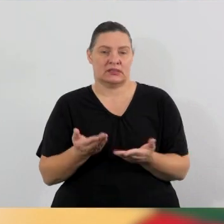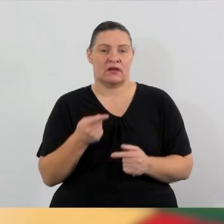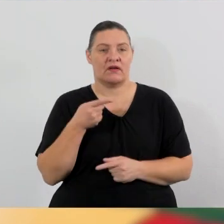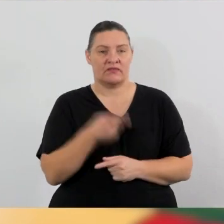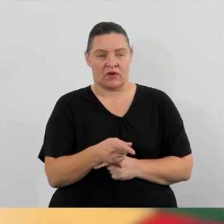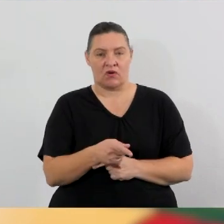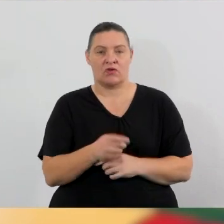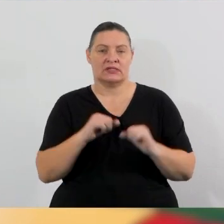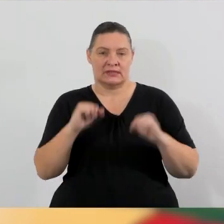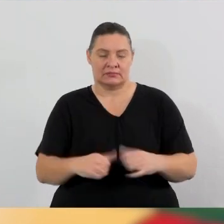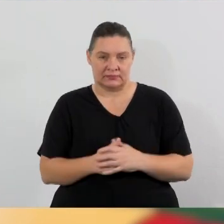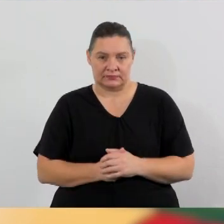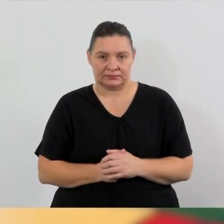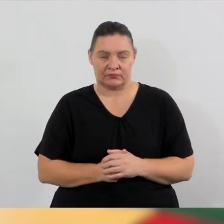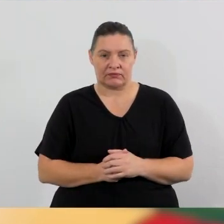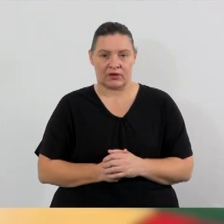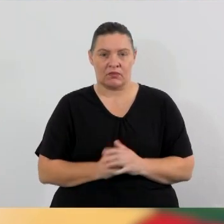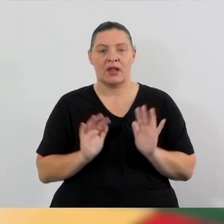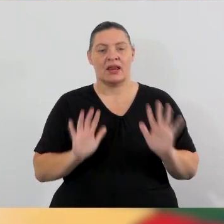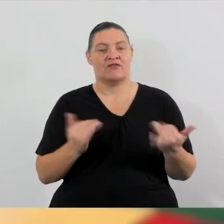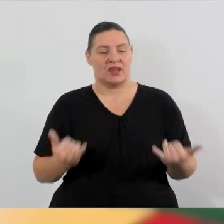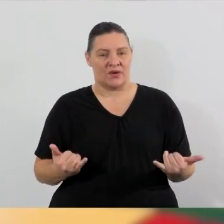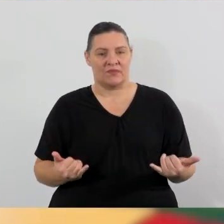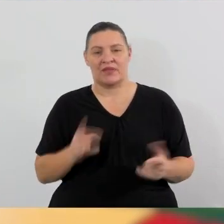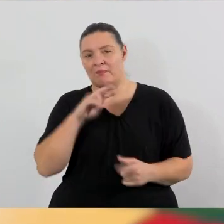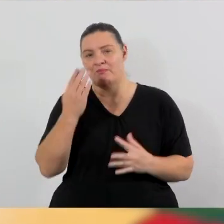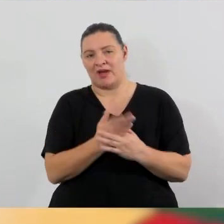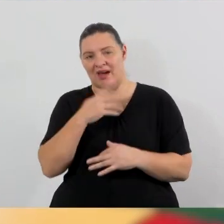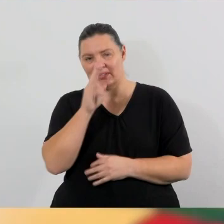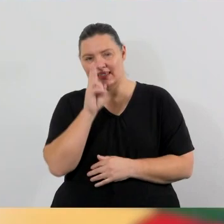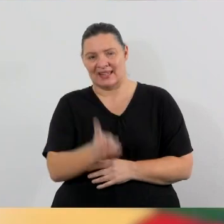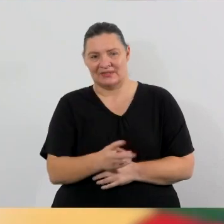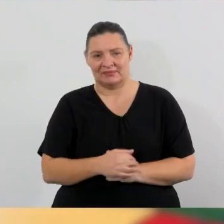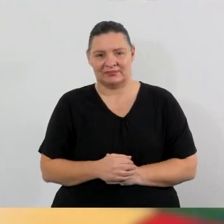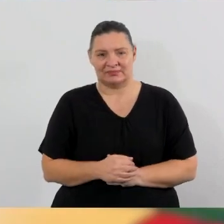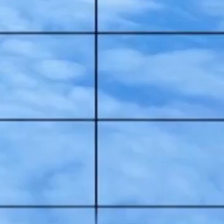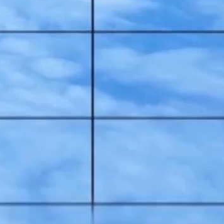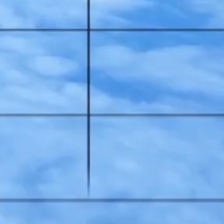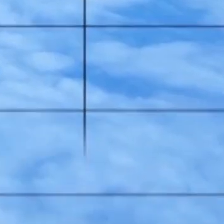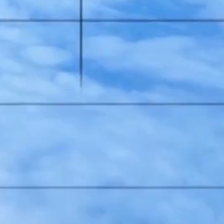imbalance to the ecosystem. So we are going to leave it here for now, and I'll see you after the break.